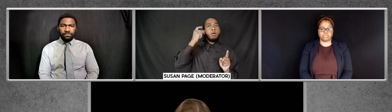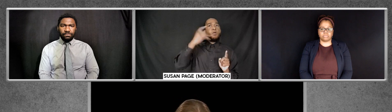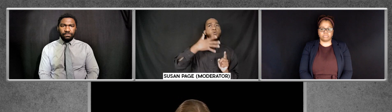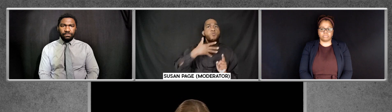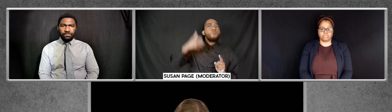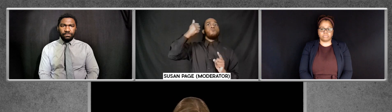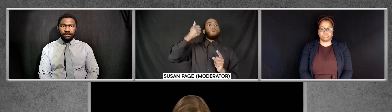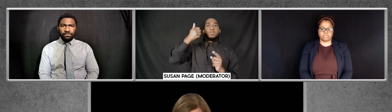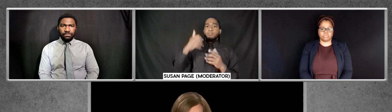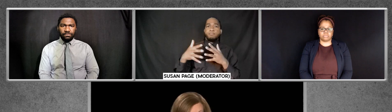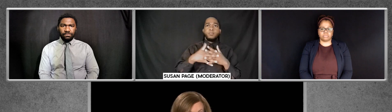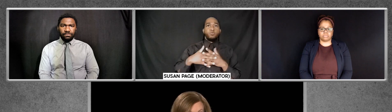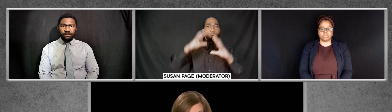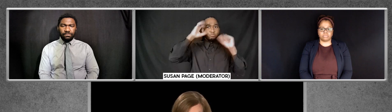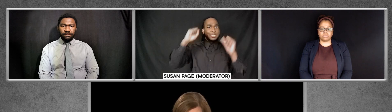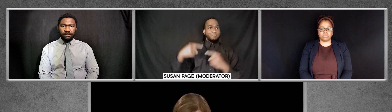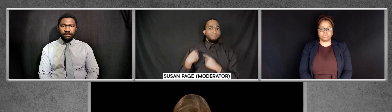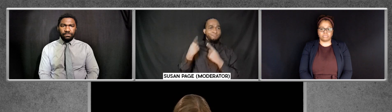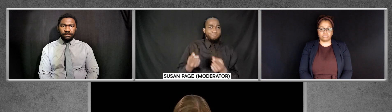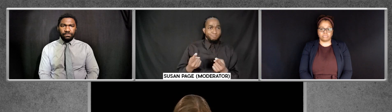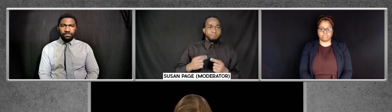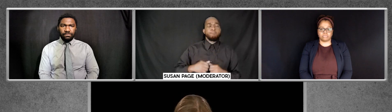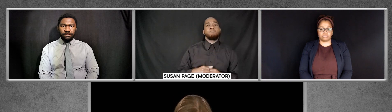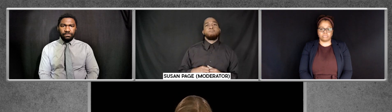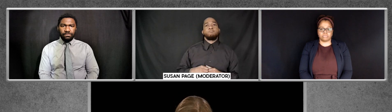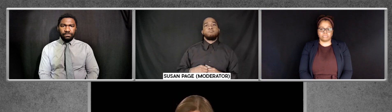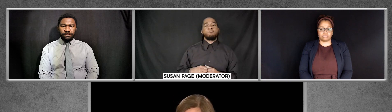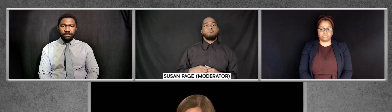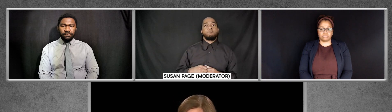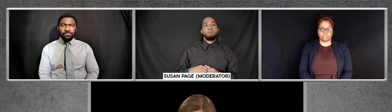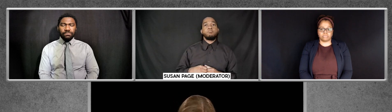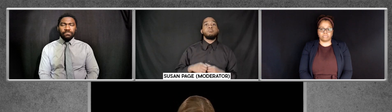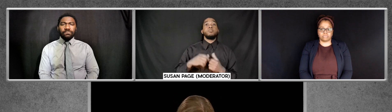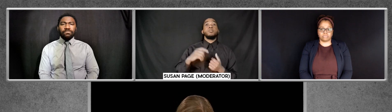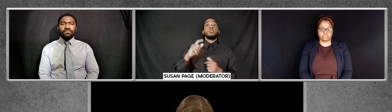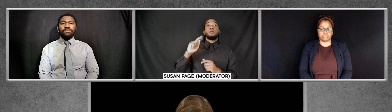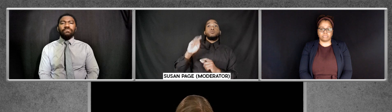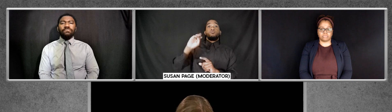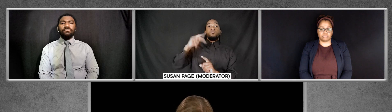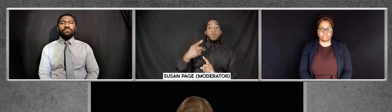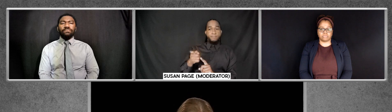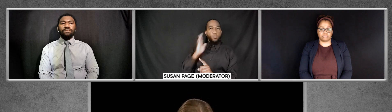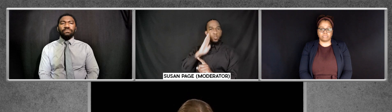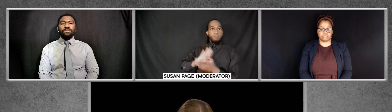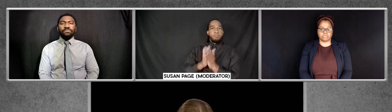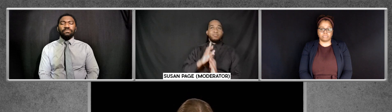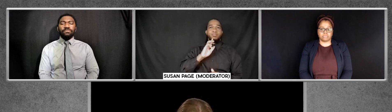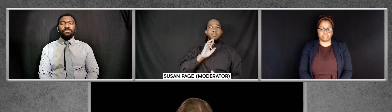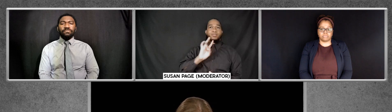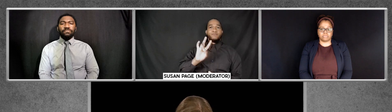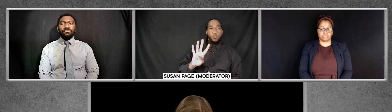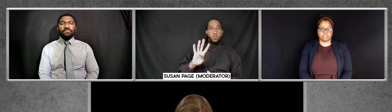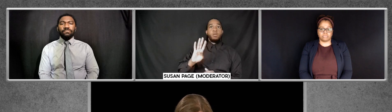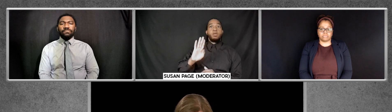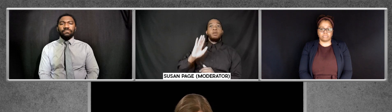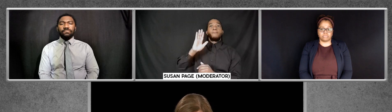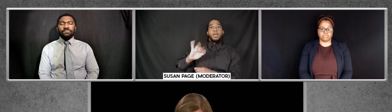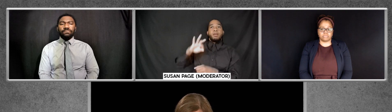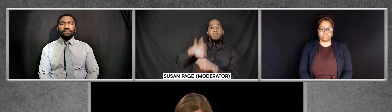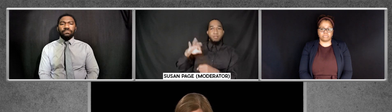has ever had. Donald Trump will be 74 years old on Inauguration Day. Joe Biden will be 78 years old.